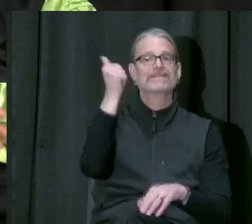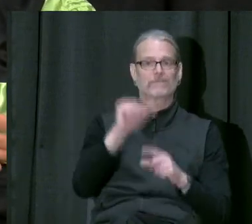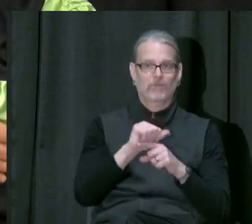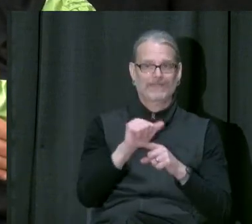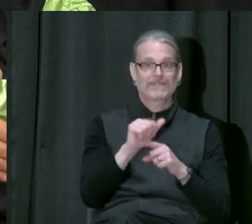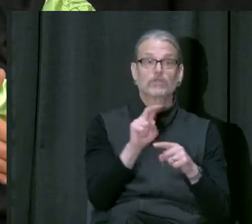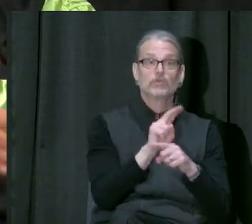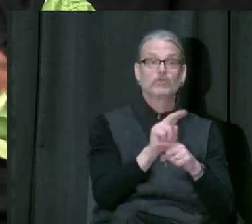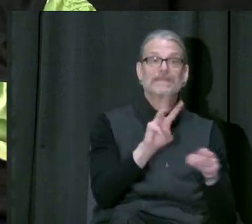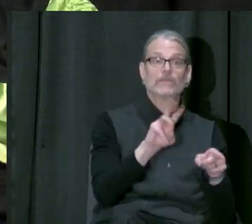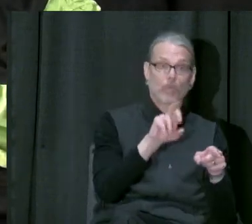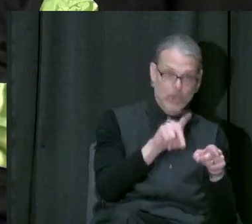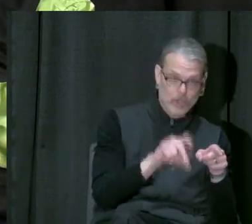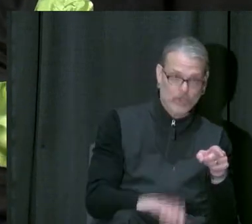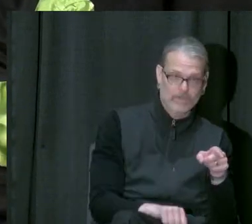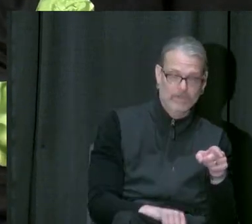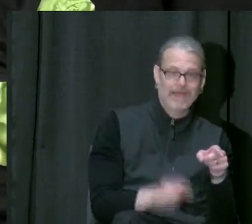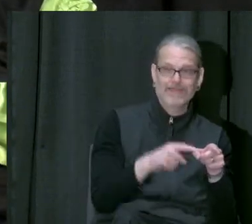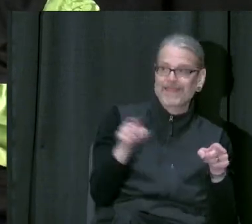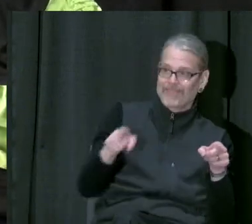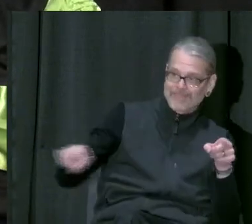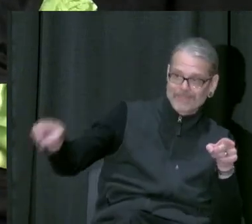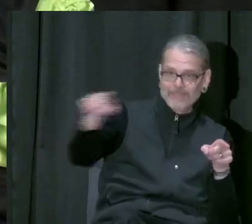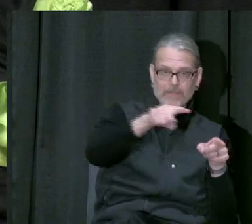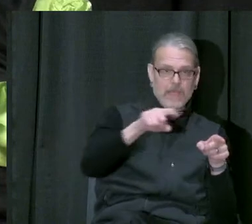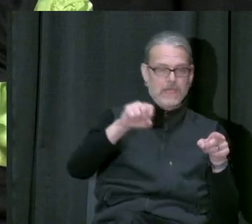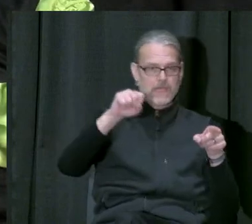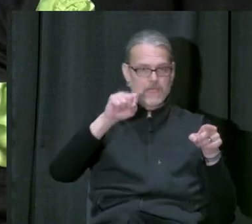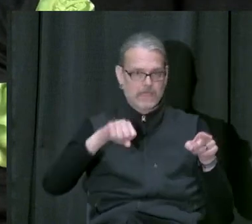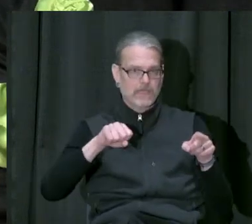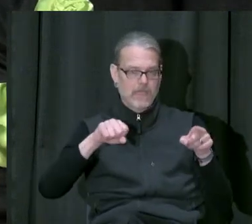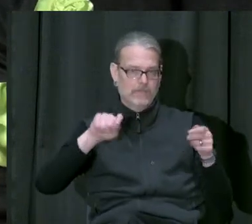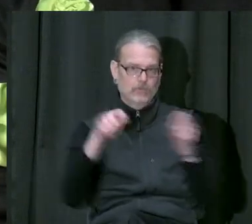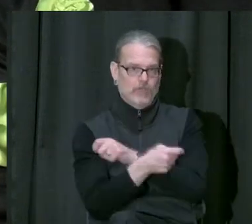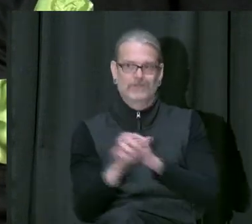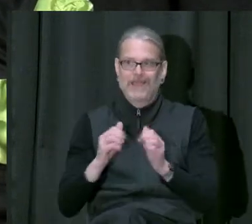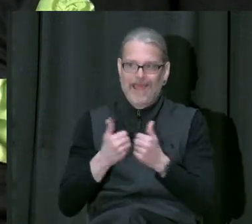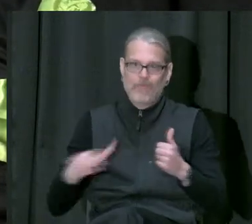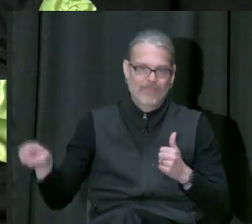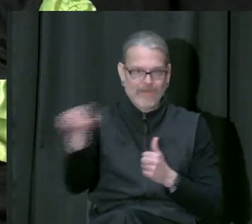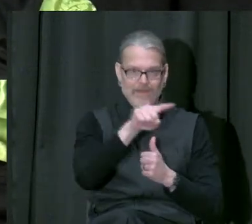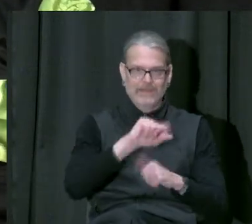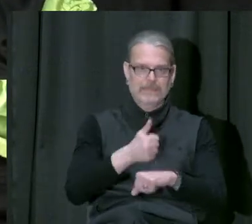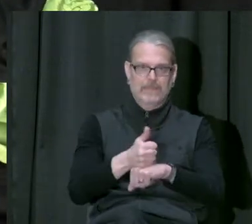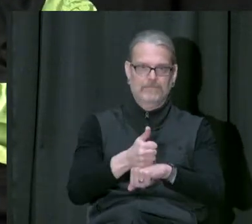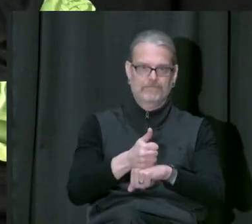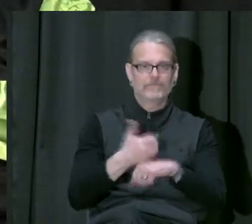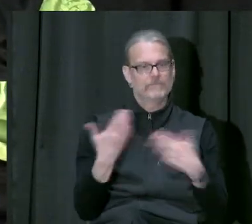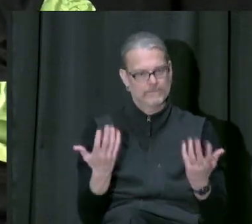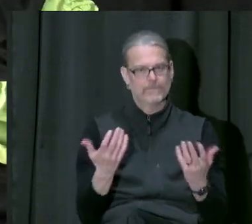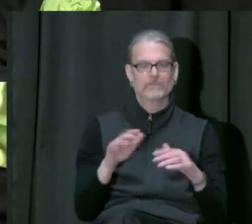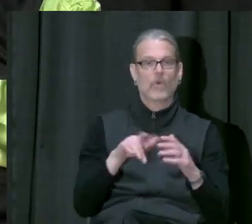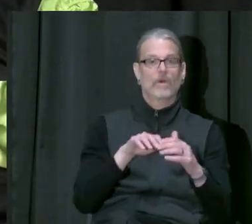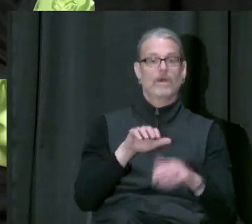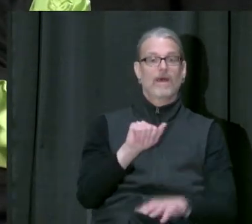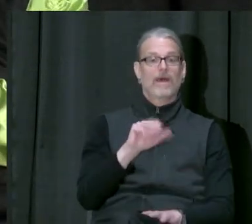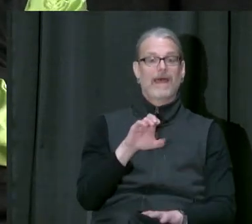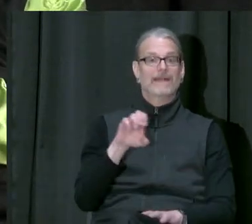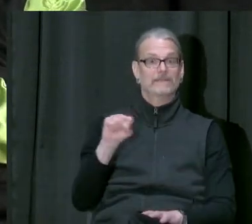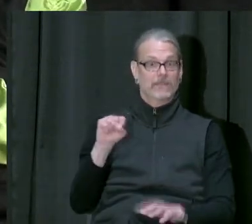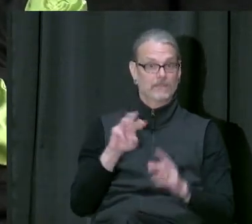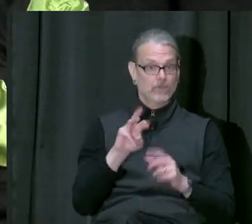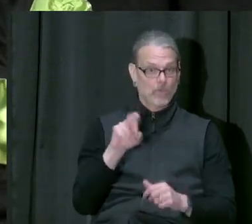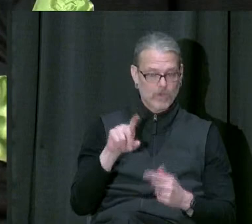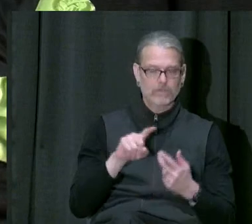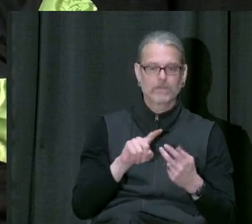and then they can do the lion's share of the work to reduce that workload. So Access Word is one, Common Look